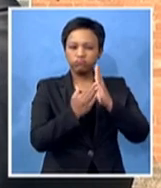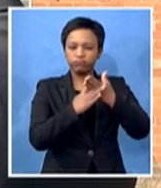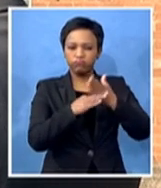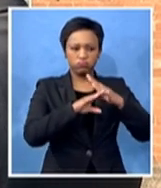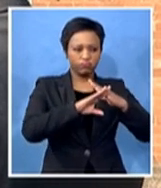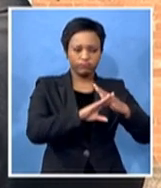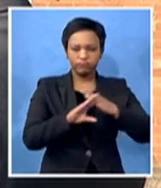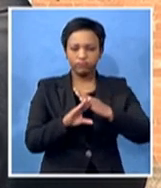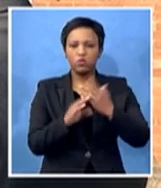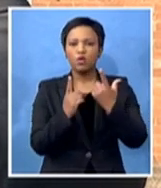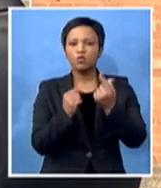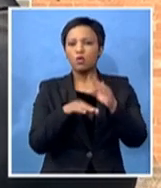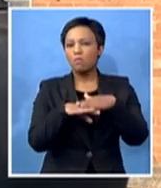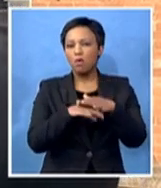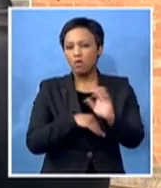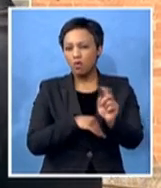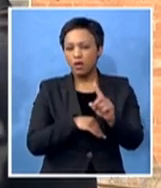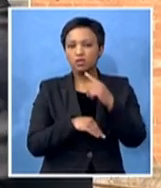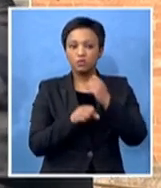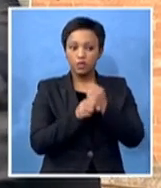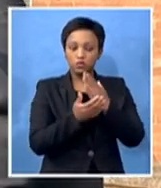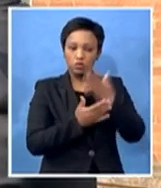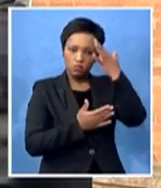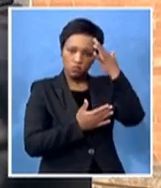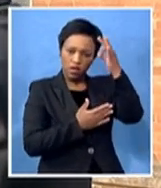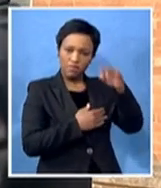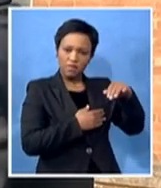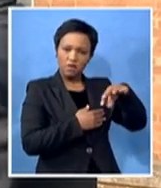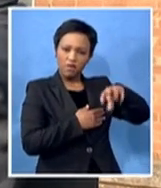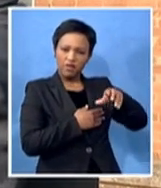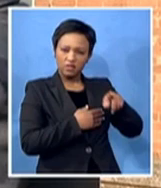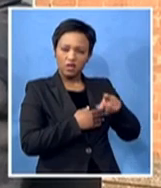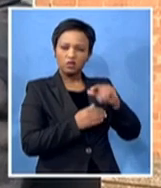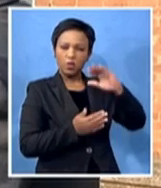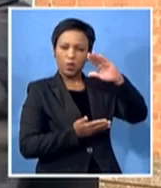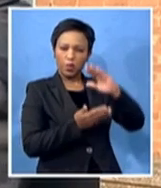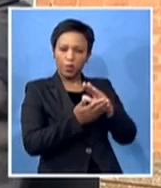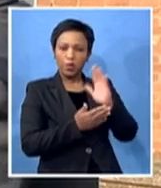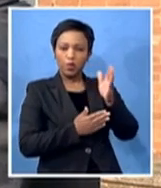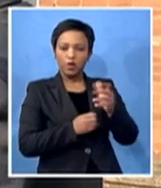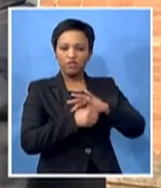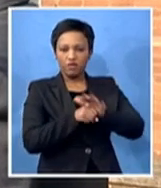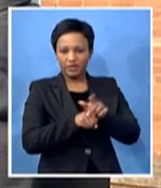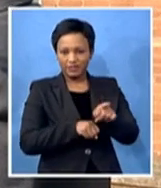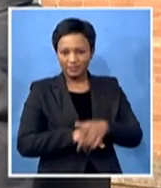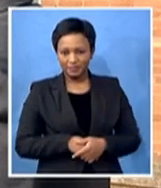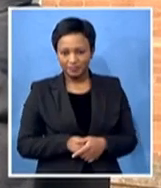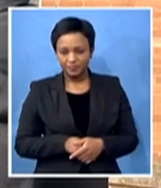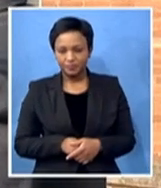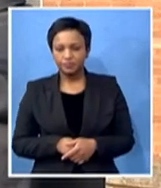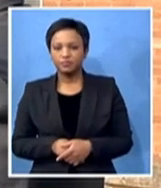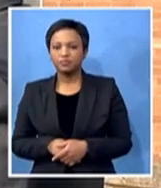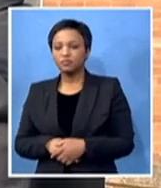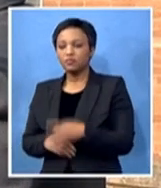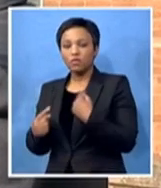risk of new transmissions is reduced? We will continue to enforce protocols,